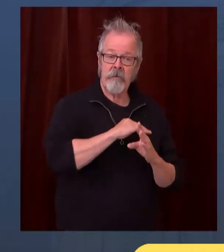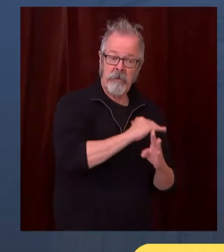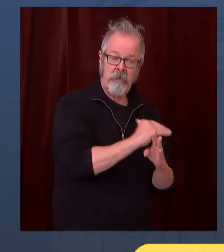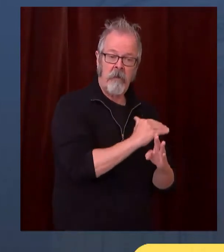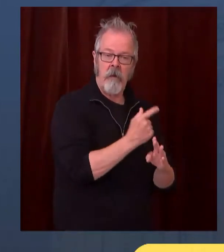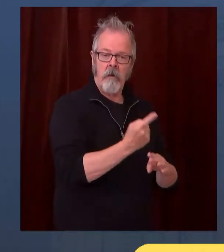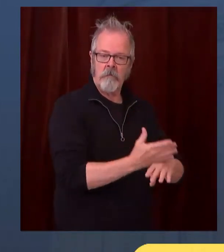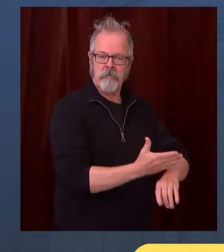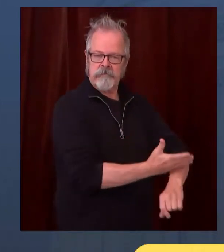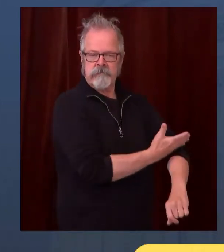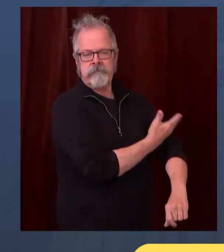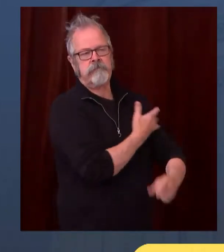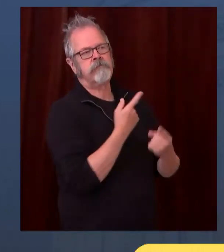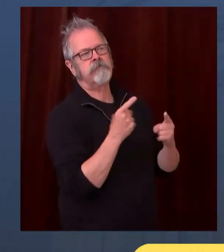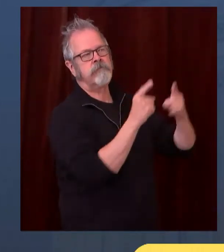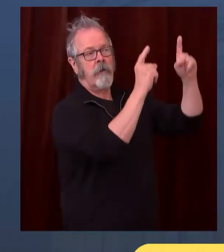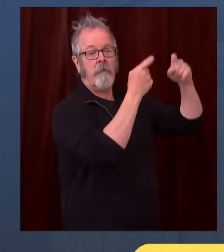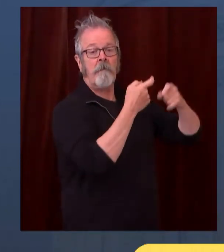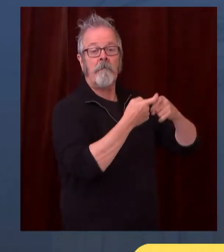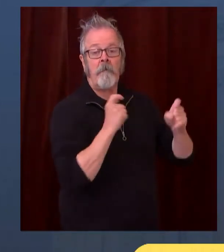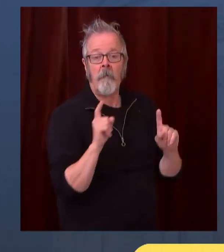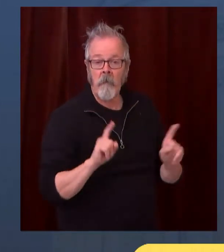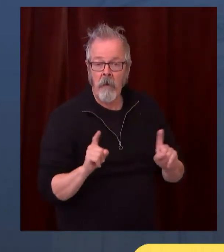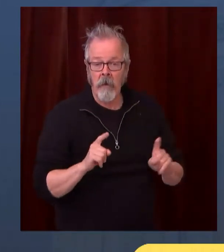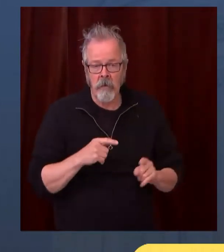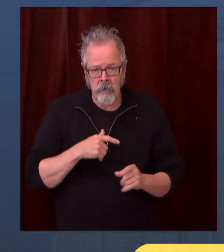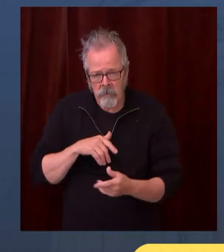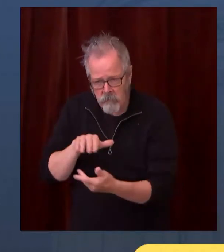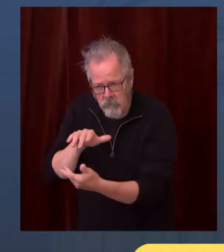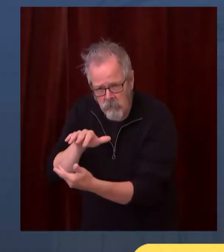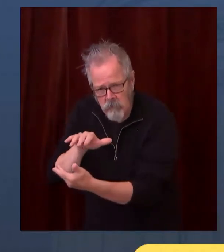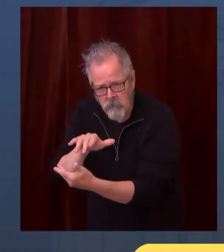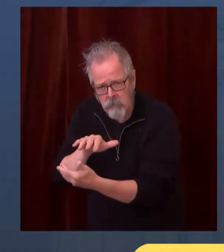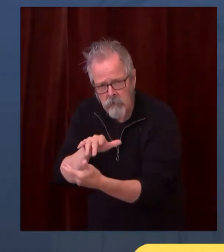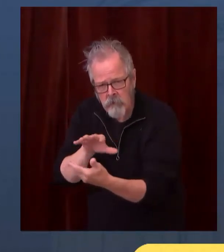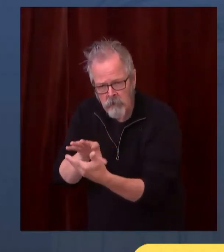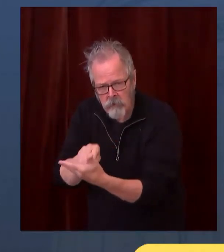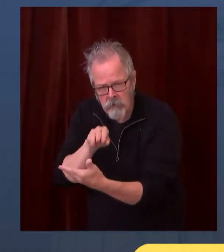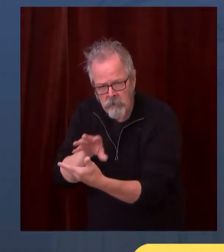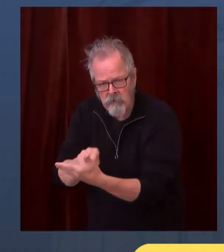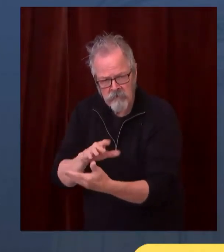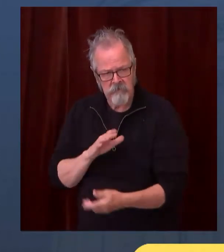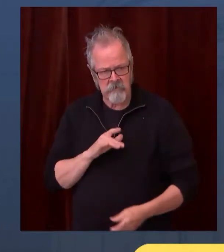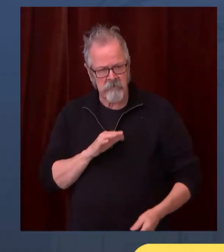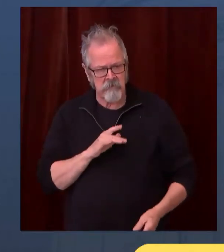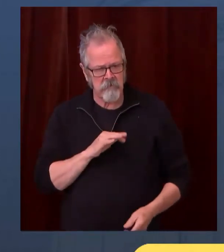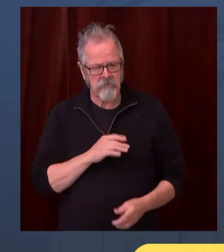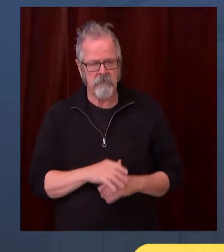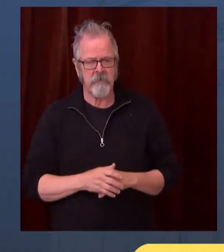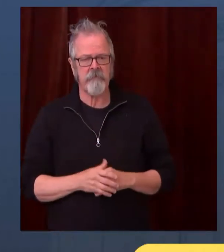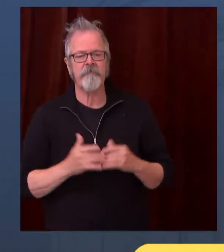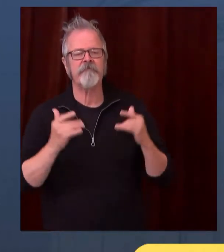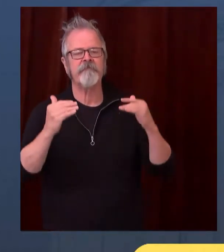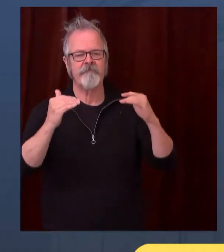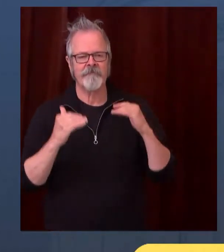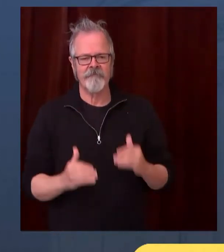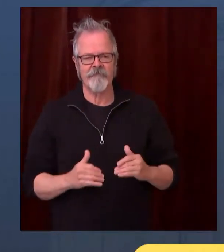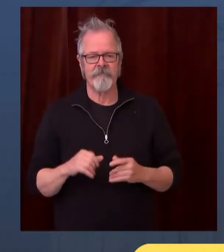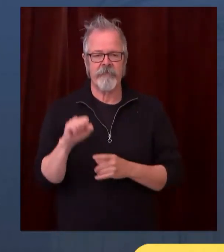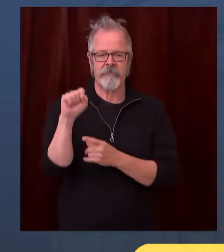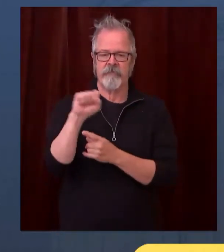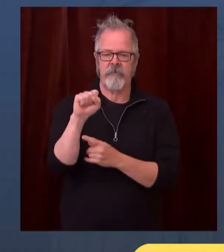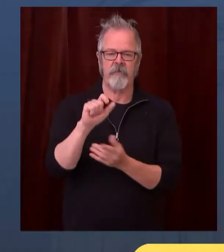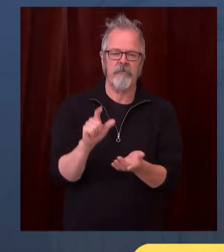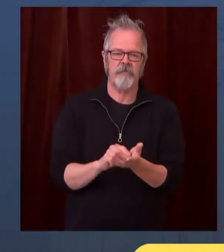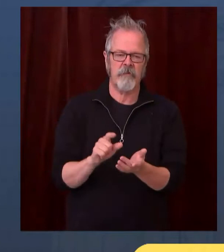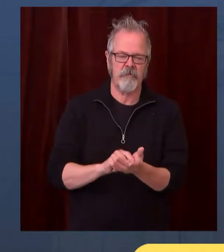comes from Joe with the Seattle Times. Hi, question for either of the secretaries. As recently